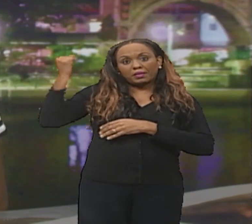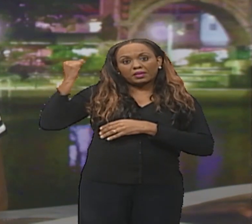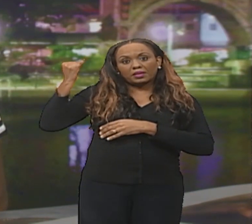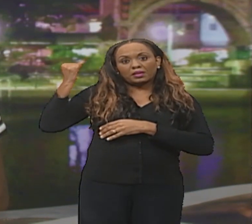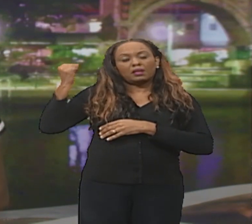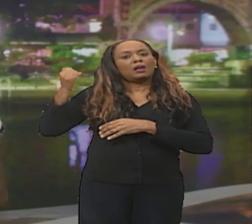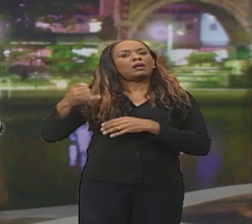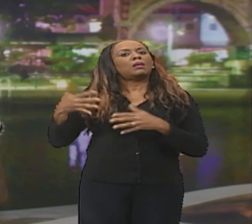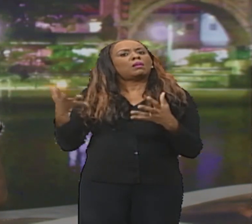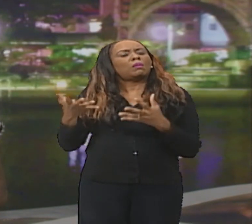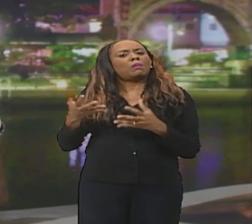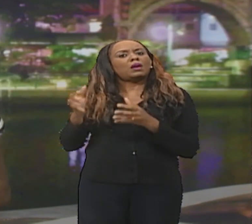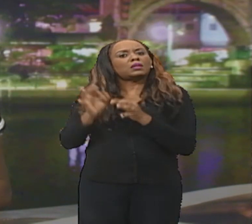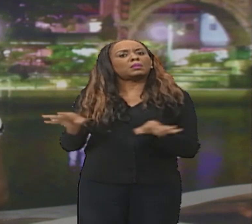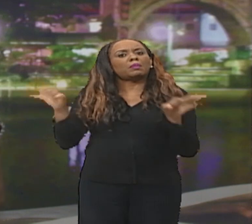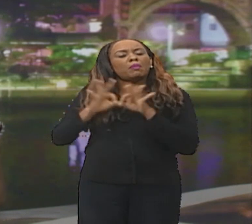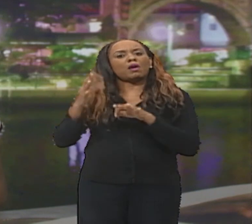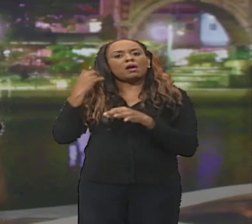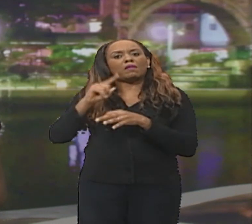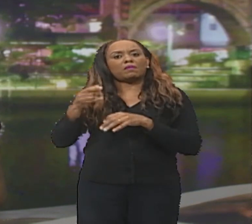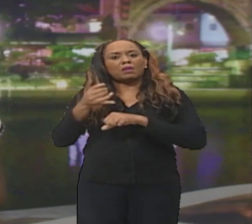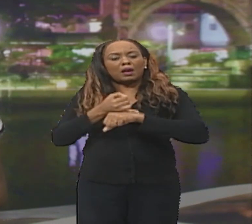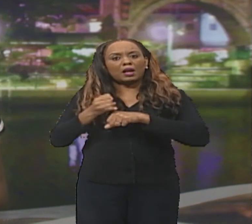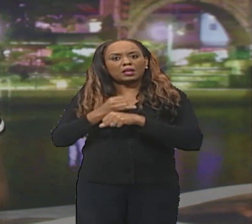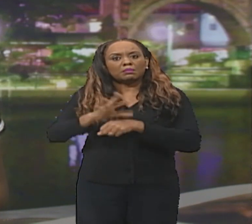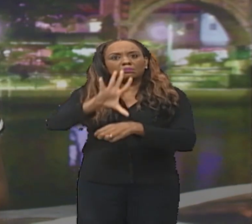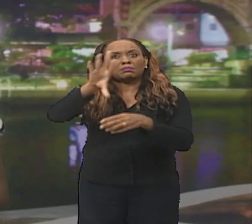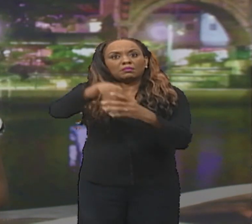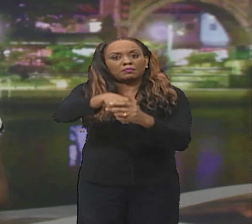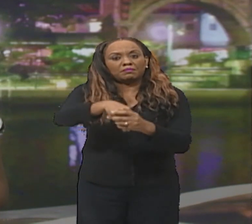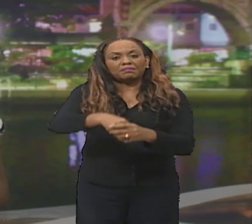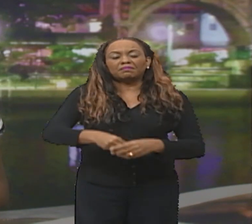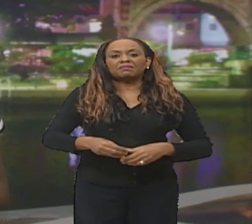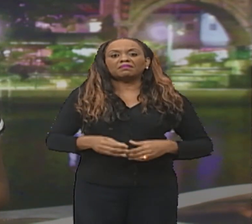for greater participation by small island developing states.